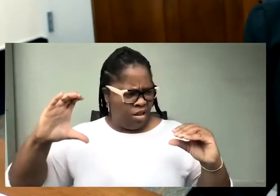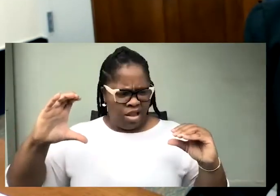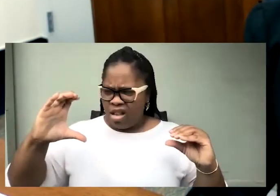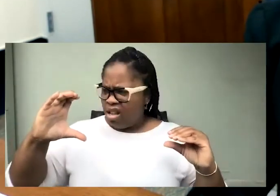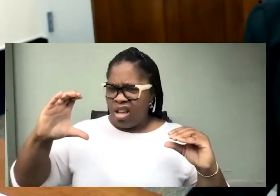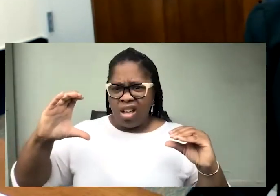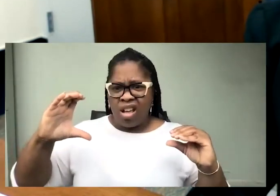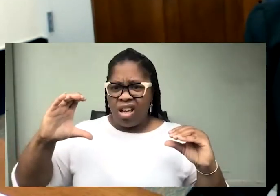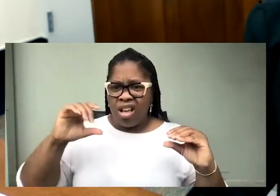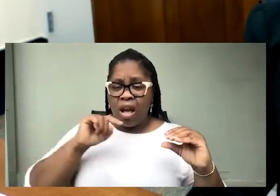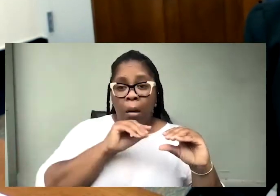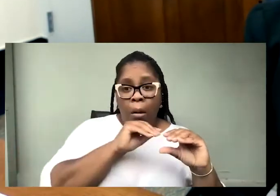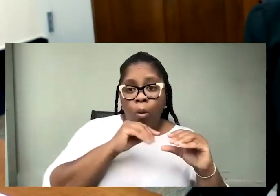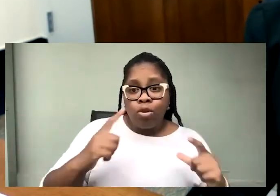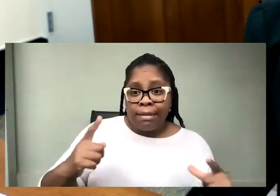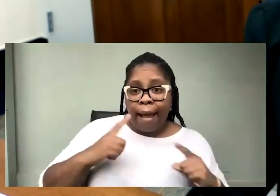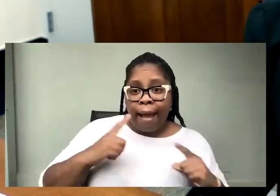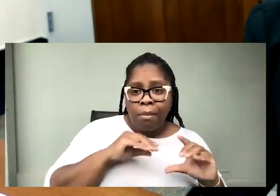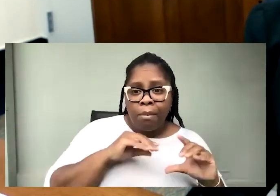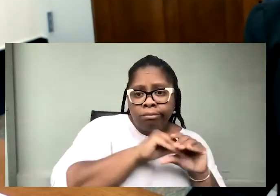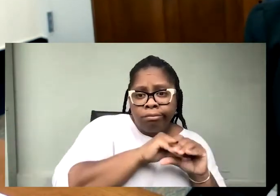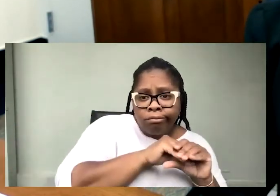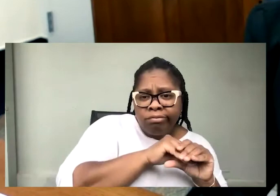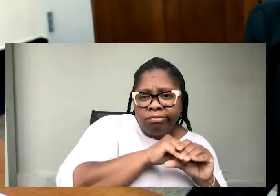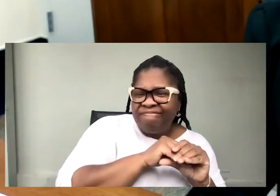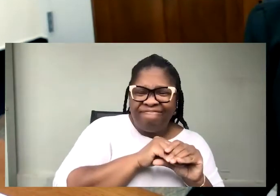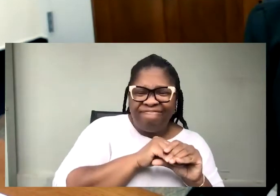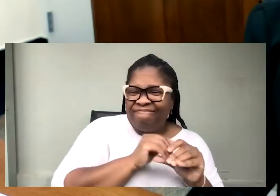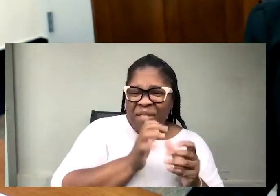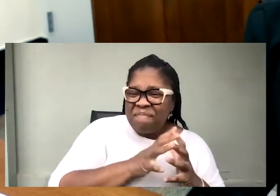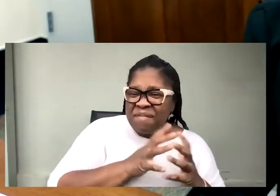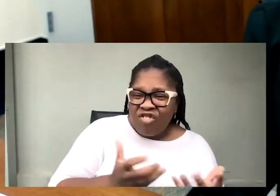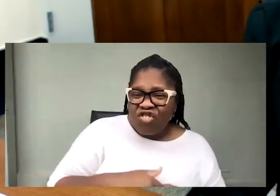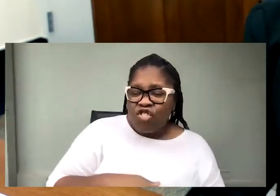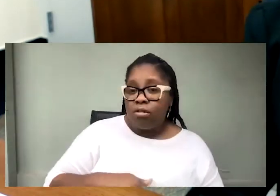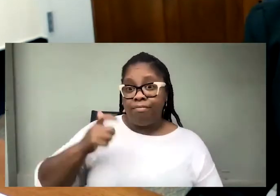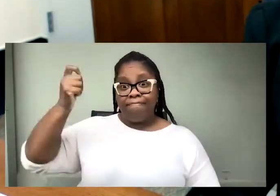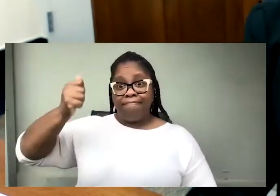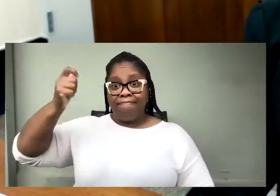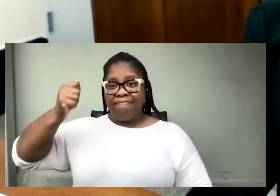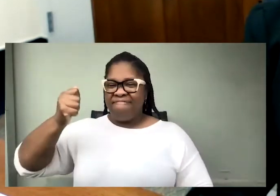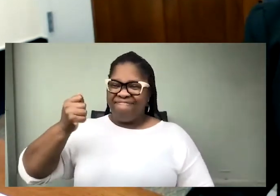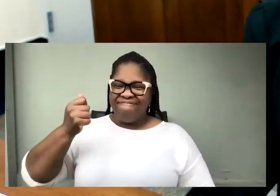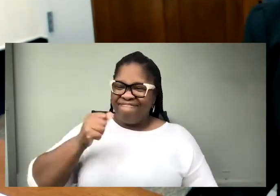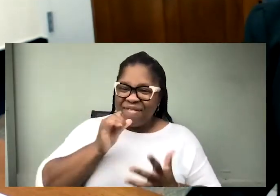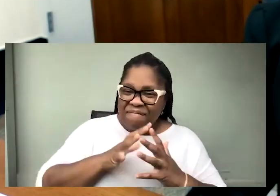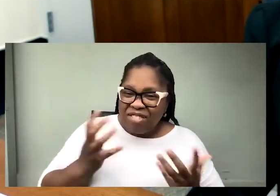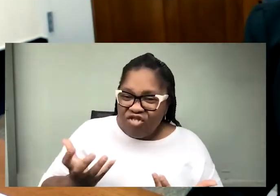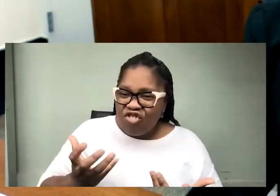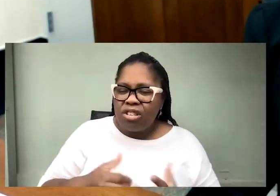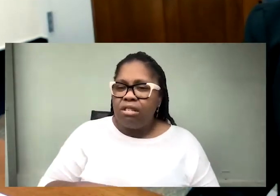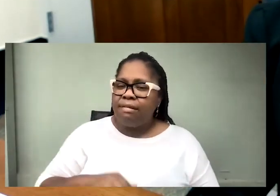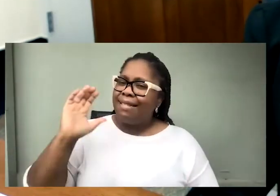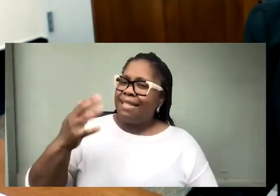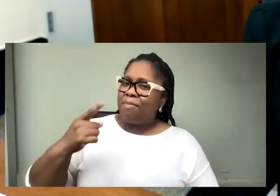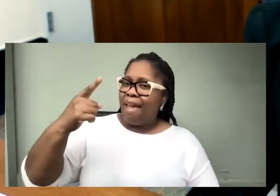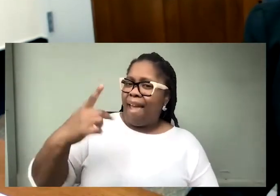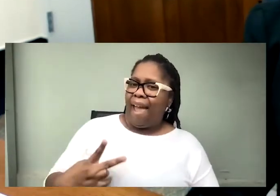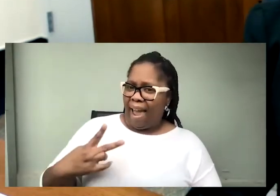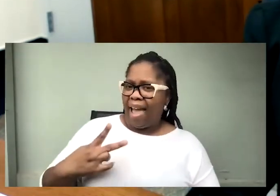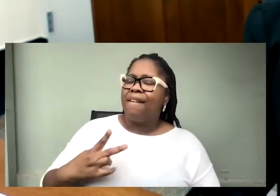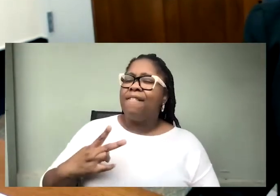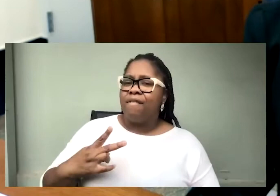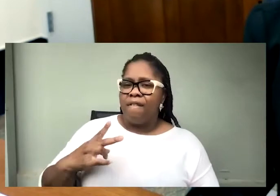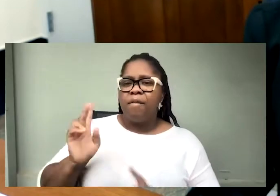savings are not what they used to be, and private pension plans are declining. It is reported that nearly half of all U.S.